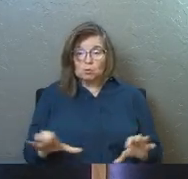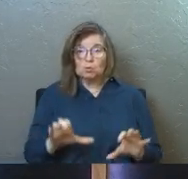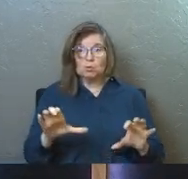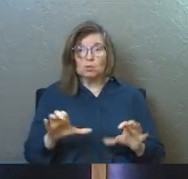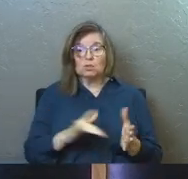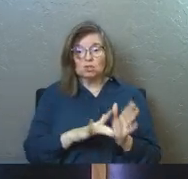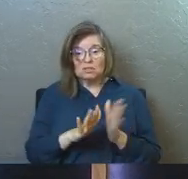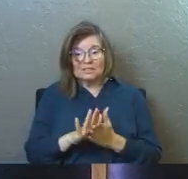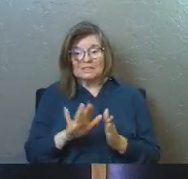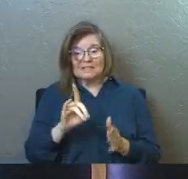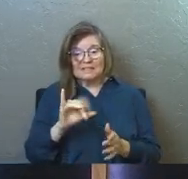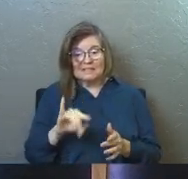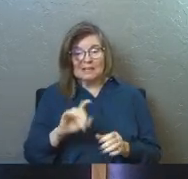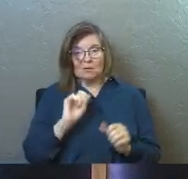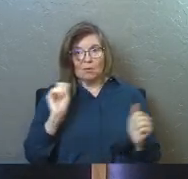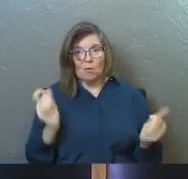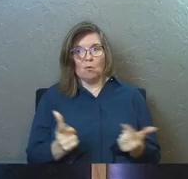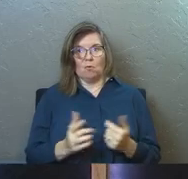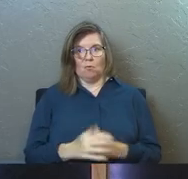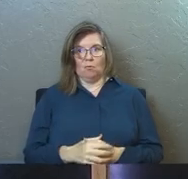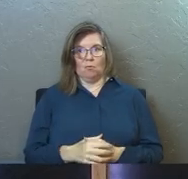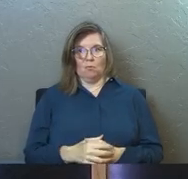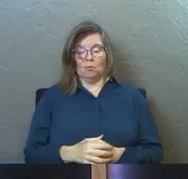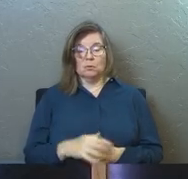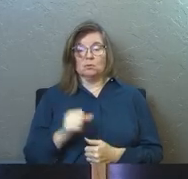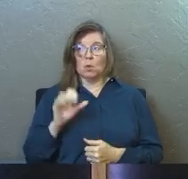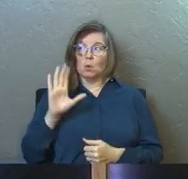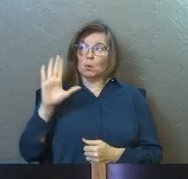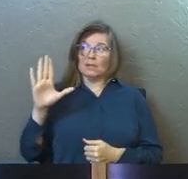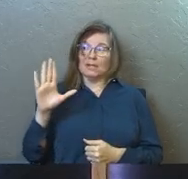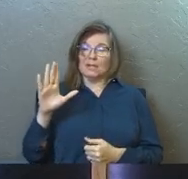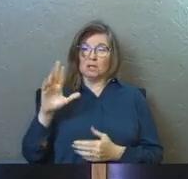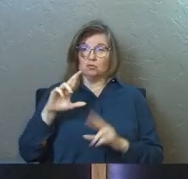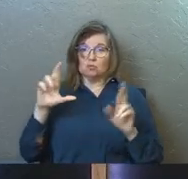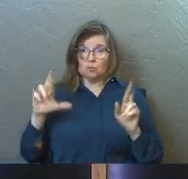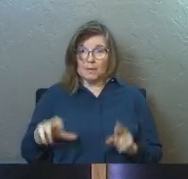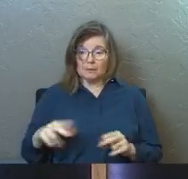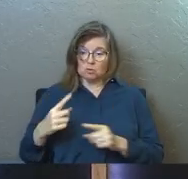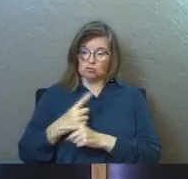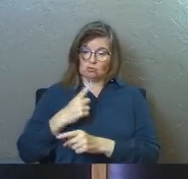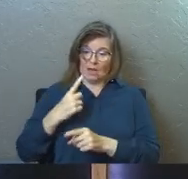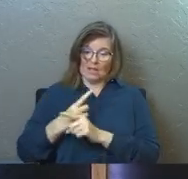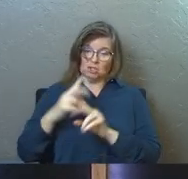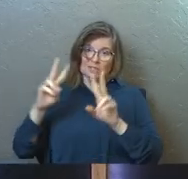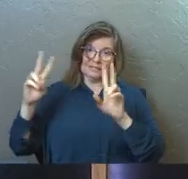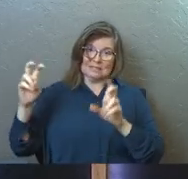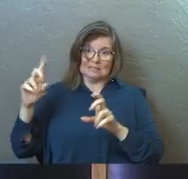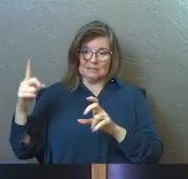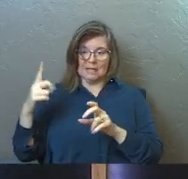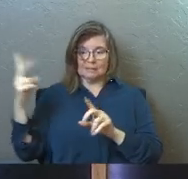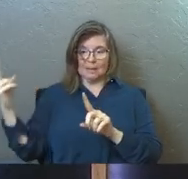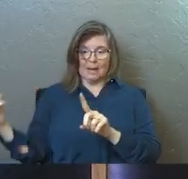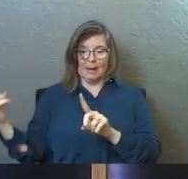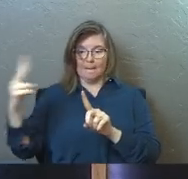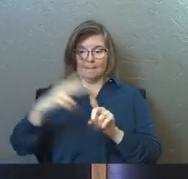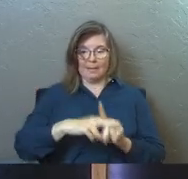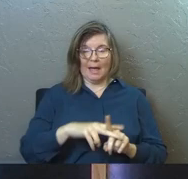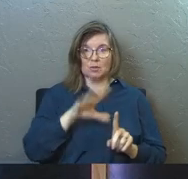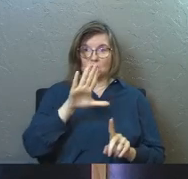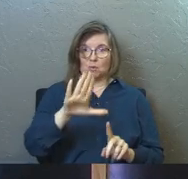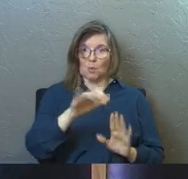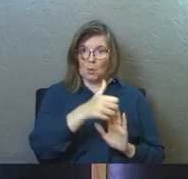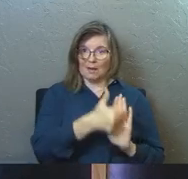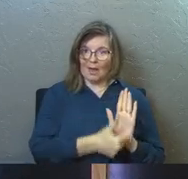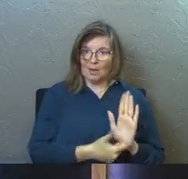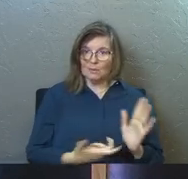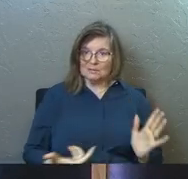supposed to do, Jesus did it all. And so his resume, his righteousness, the Bible calls it, has been applied to your